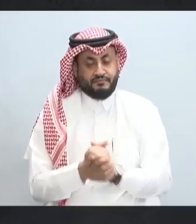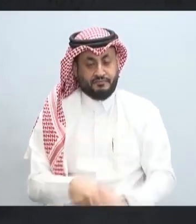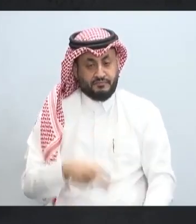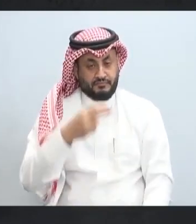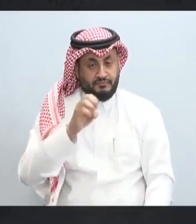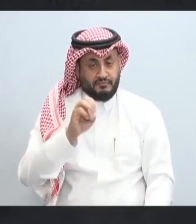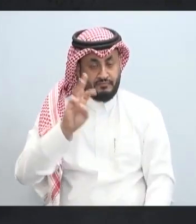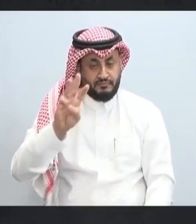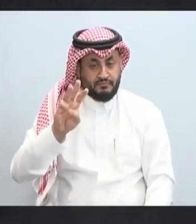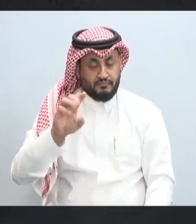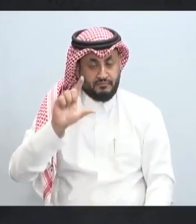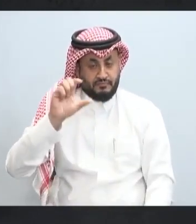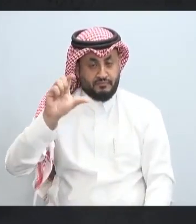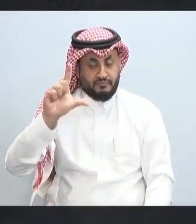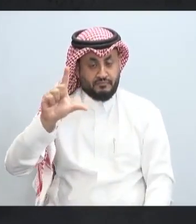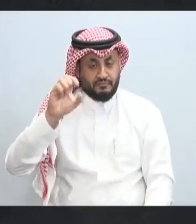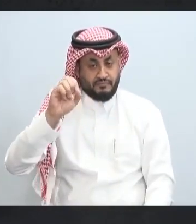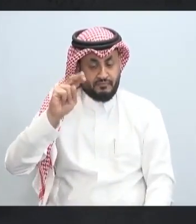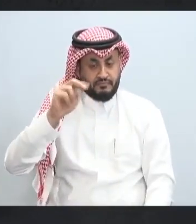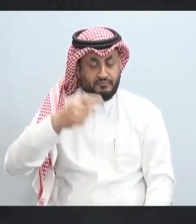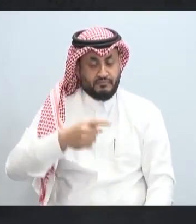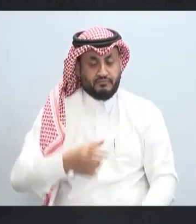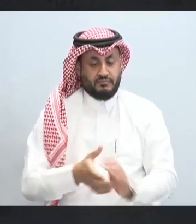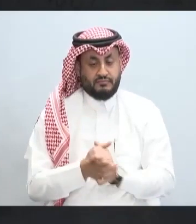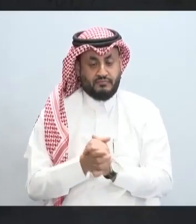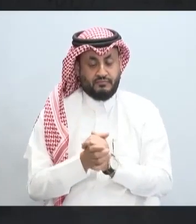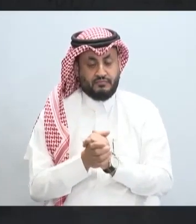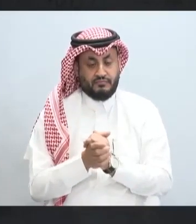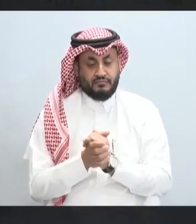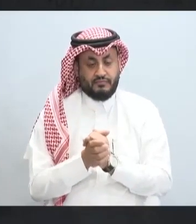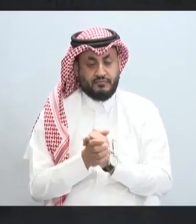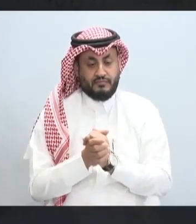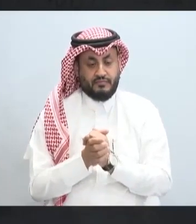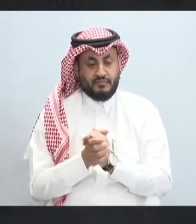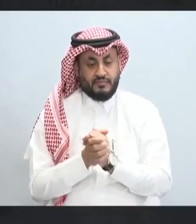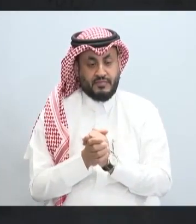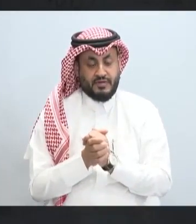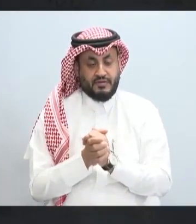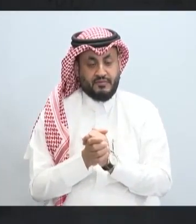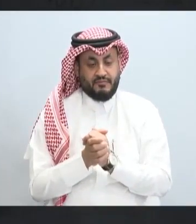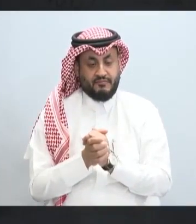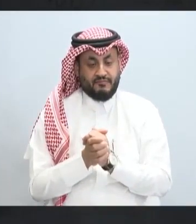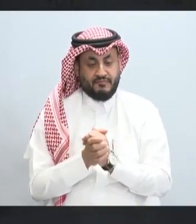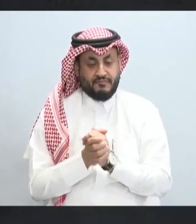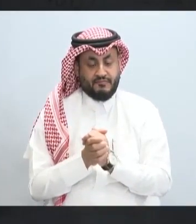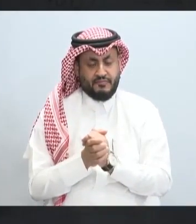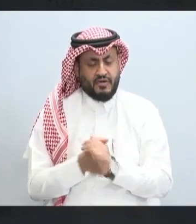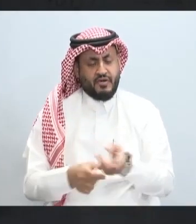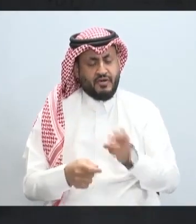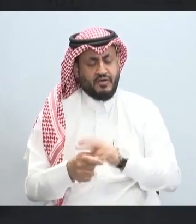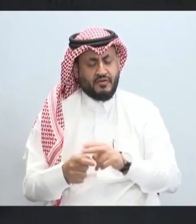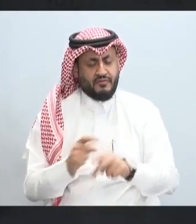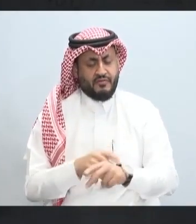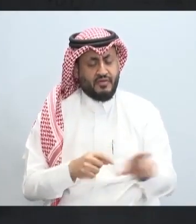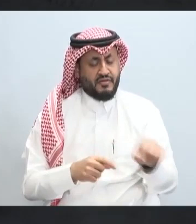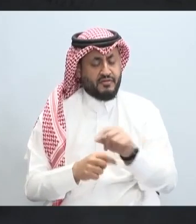to have or we need to spend to go to this place. So we said that usually when we have